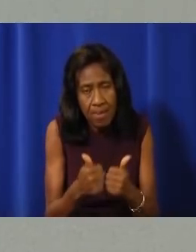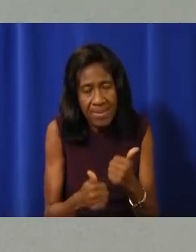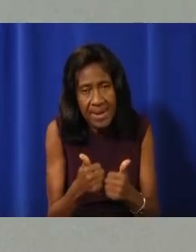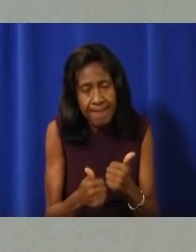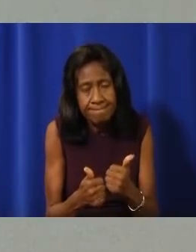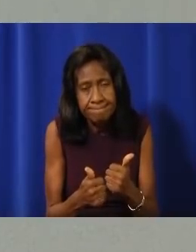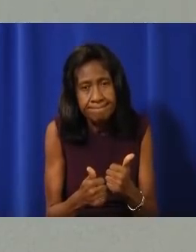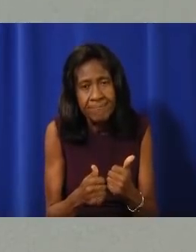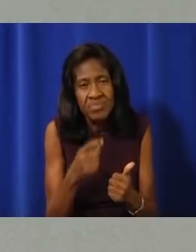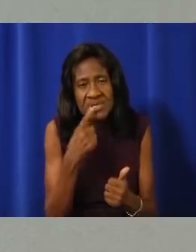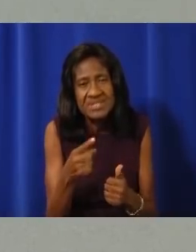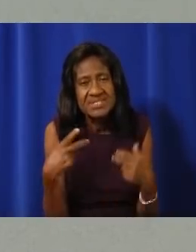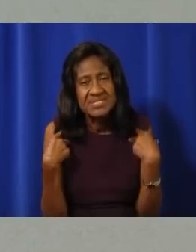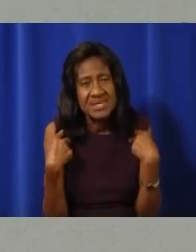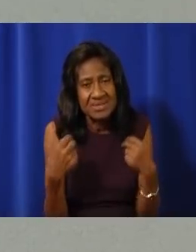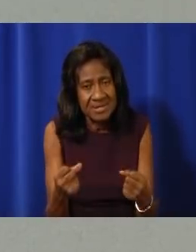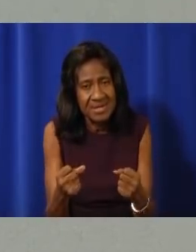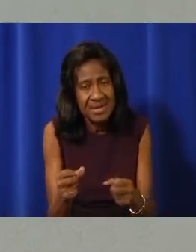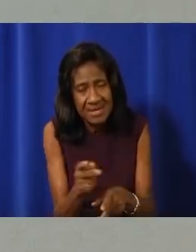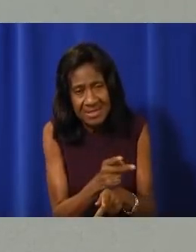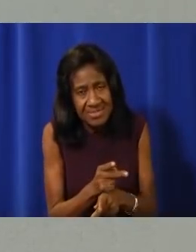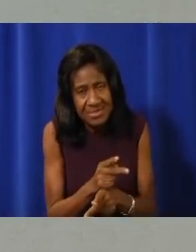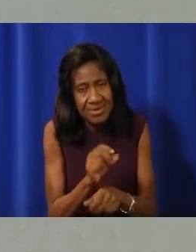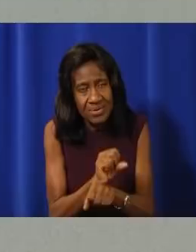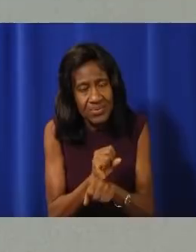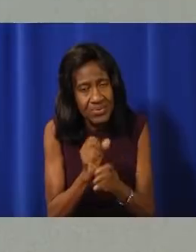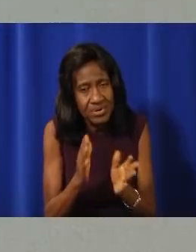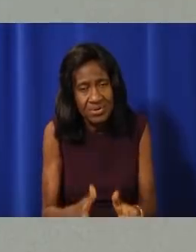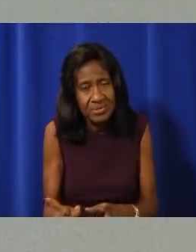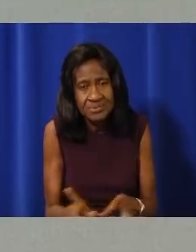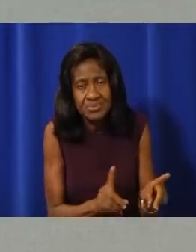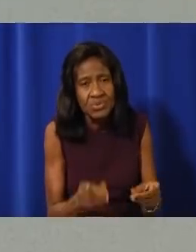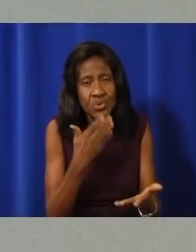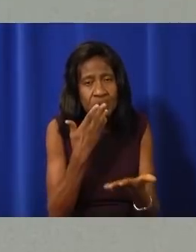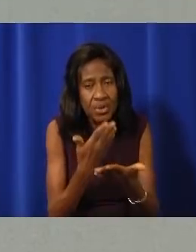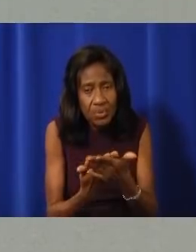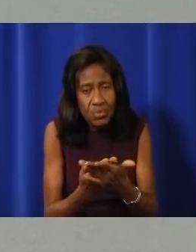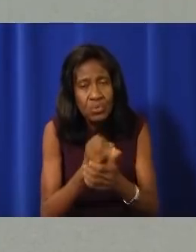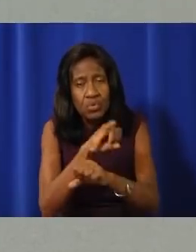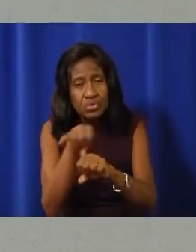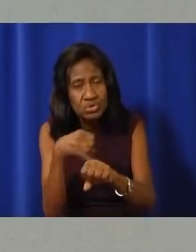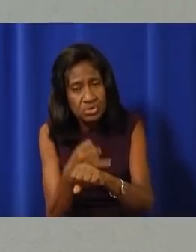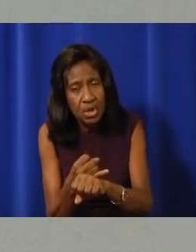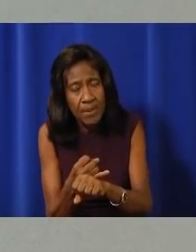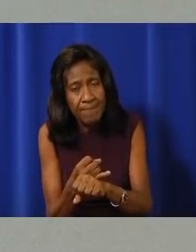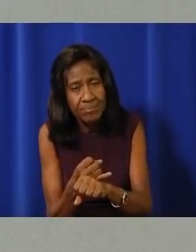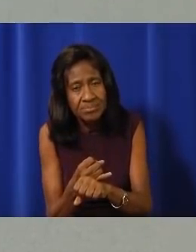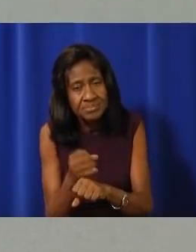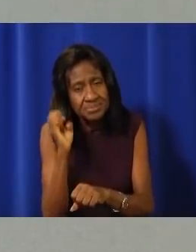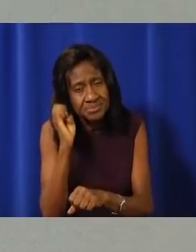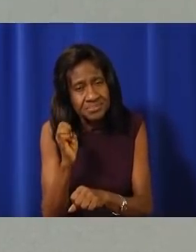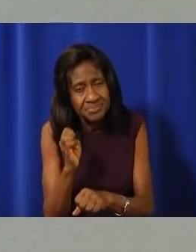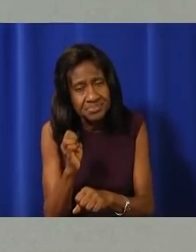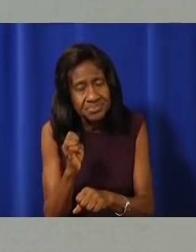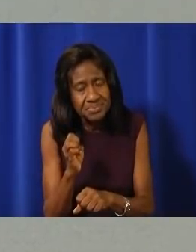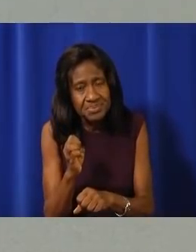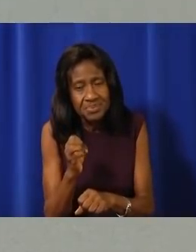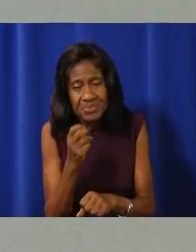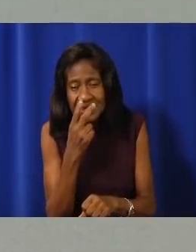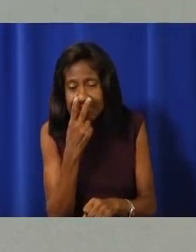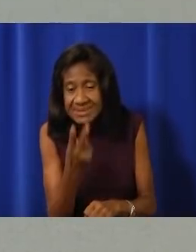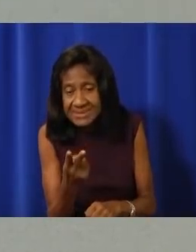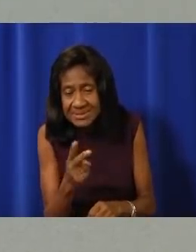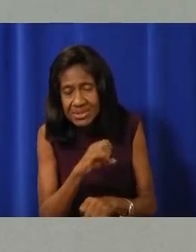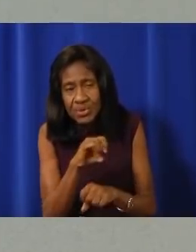an incredible job under enormous pressure. I've been greatly impressed since arriving in these islands by the resilience